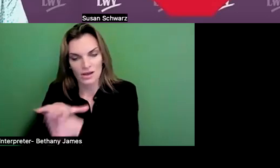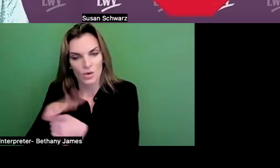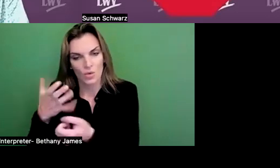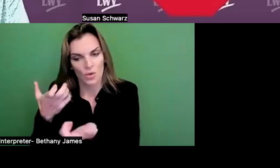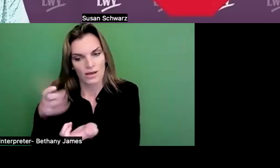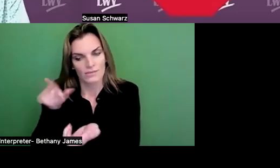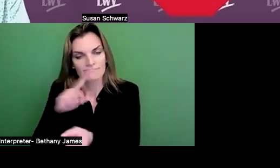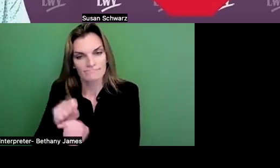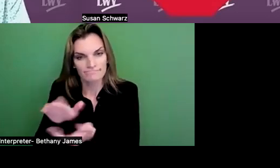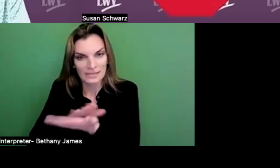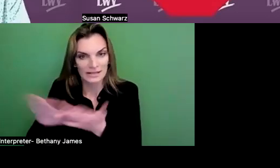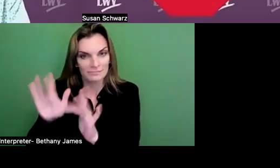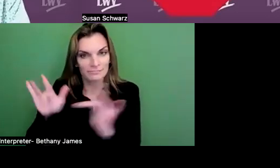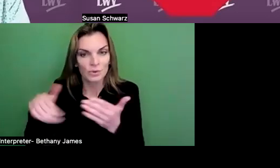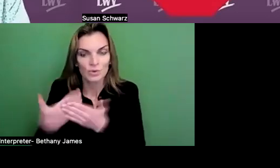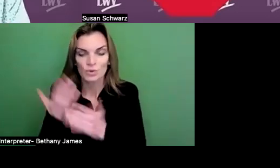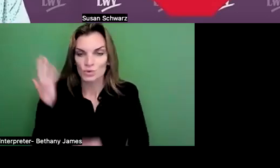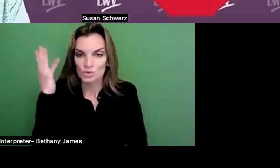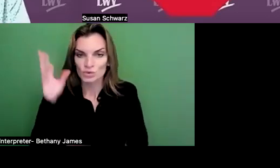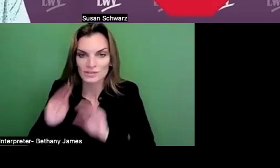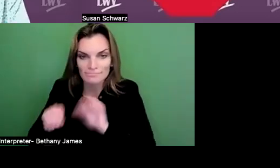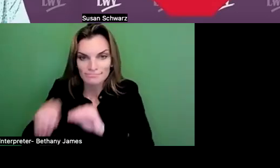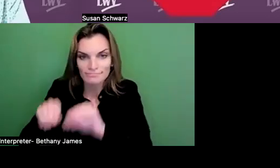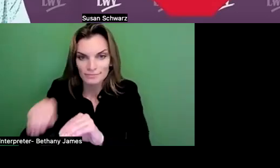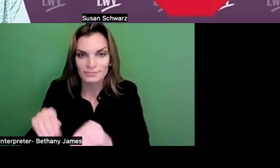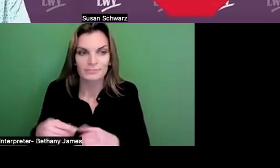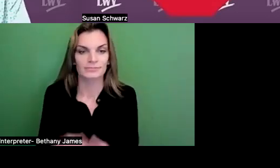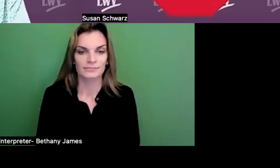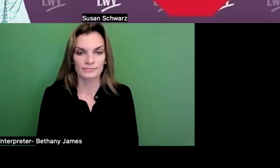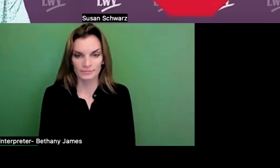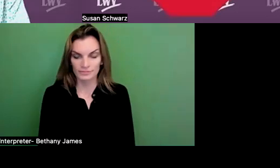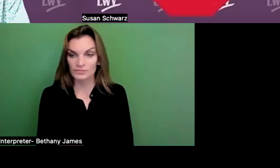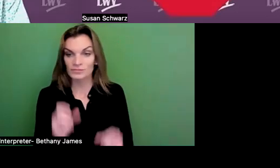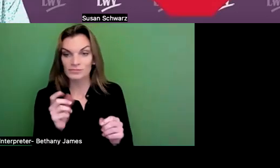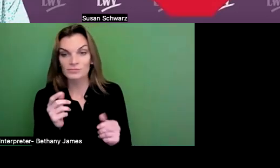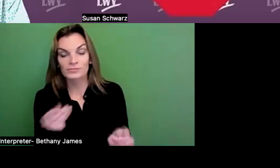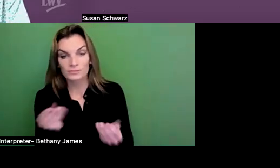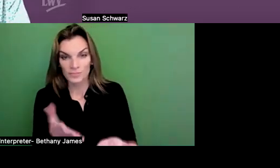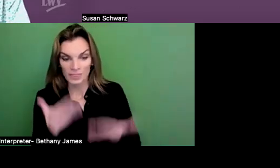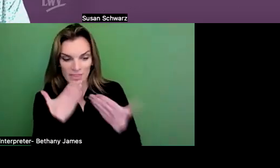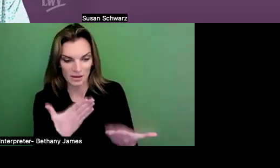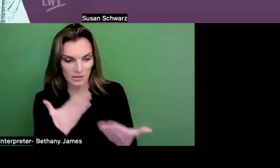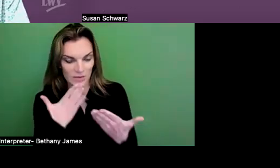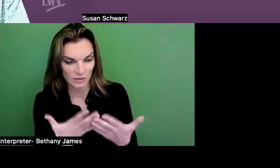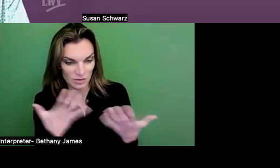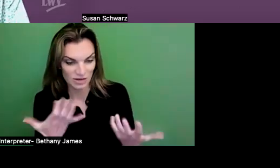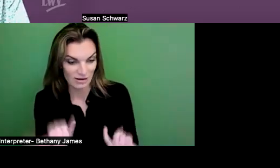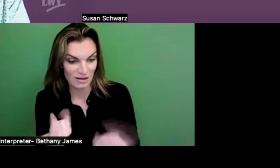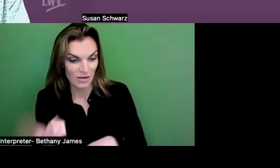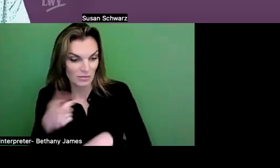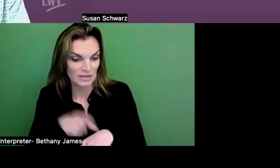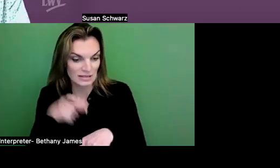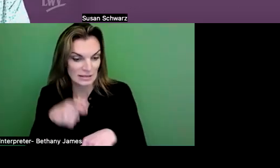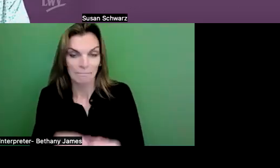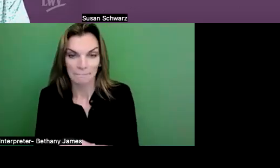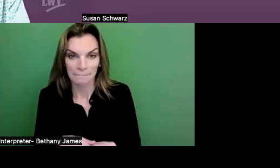and plant new trees and take away invasive species. Thank you so much. It's now time for our